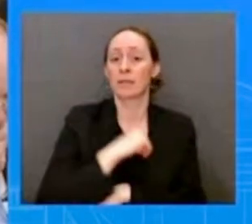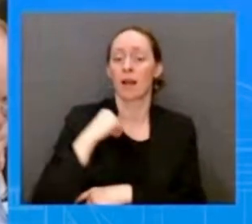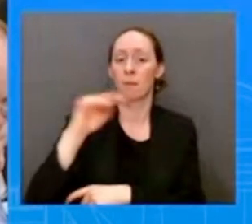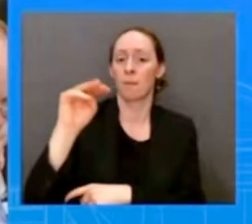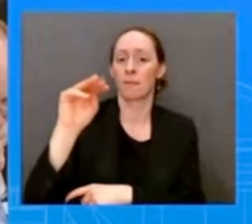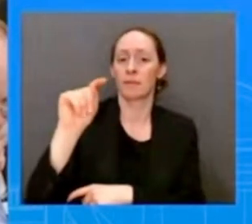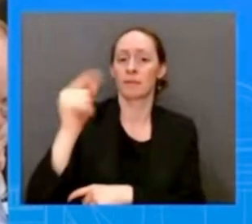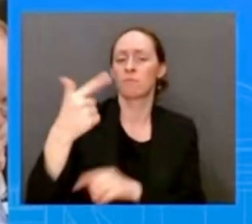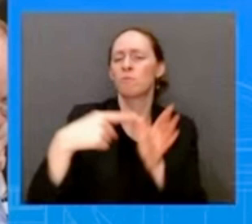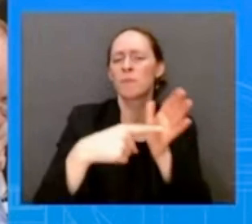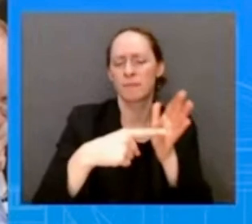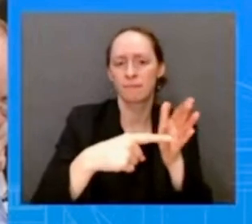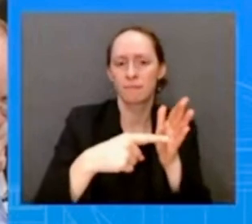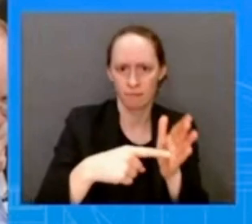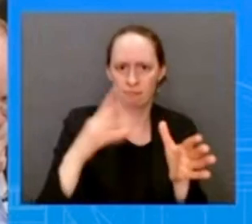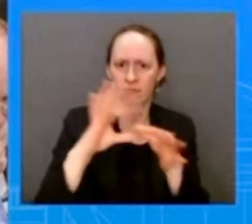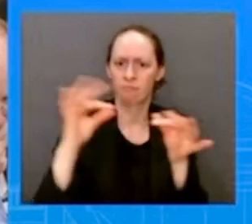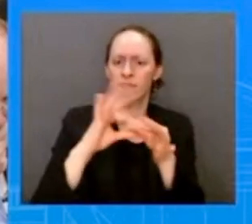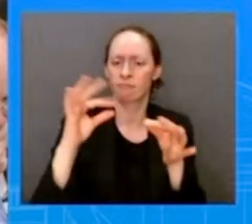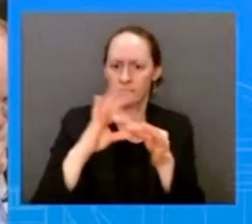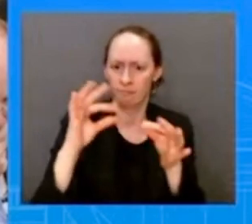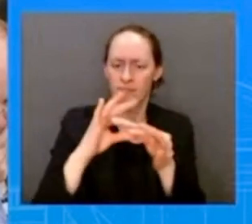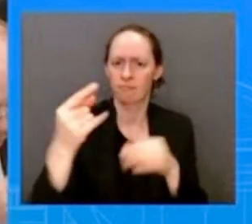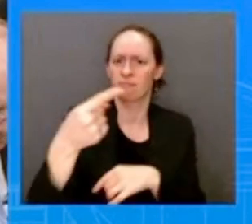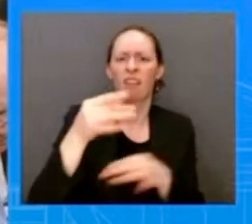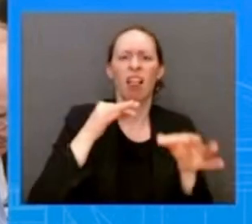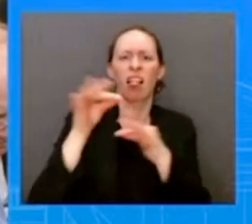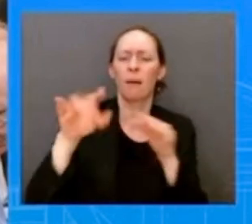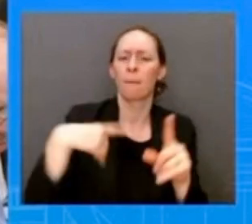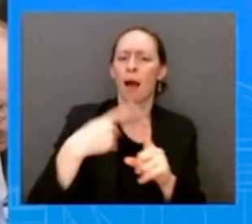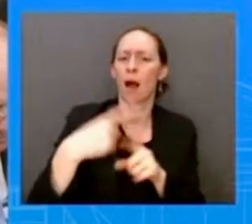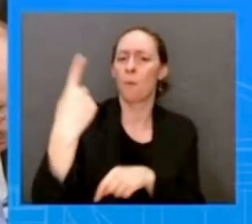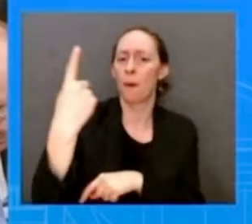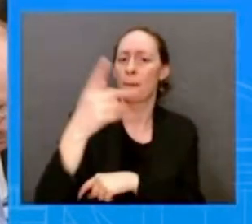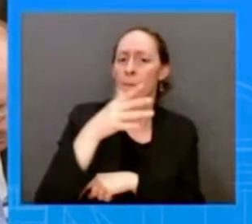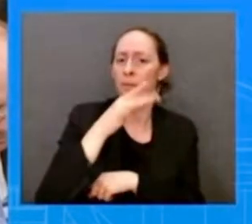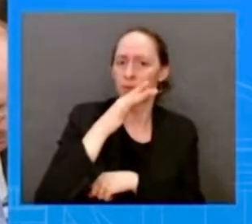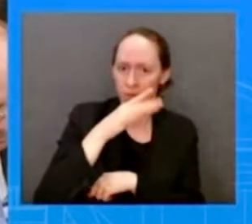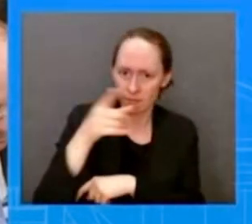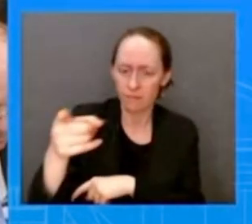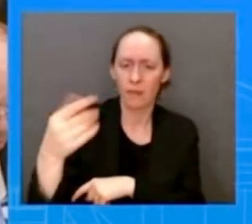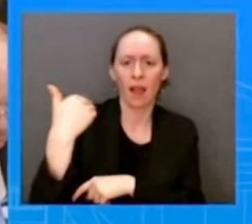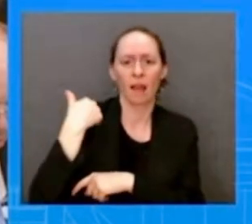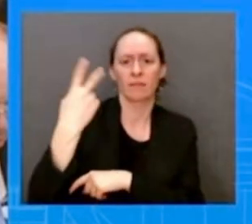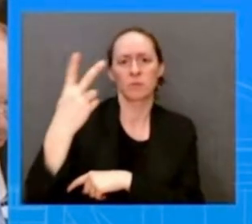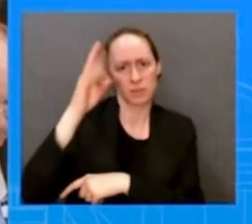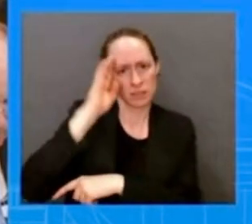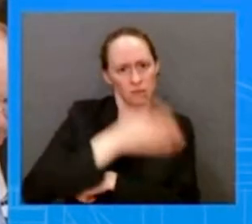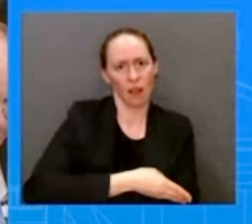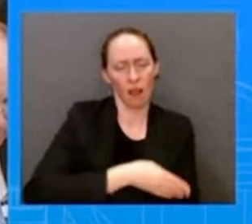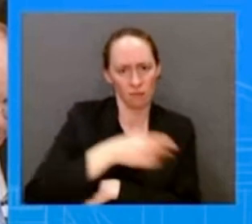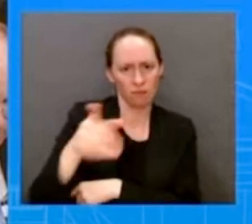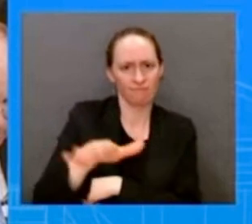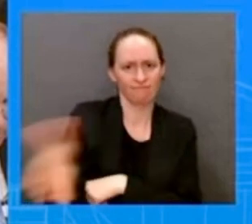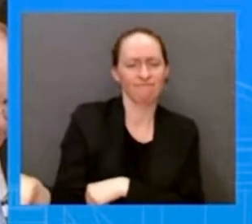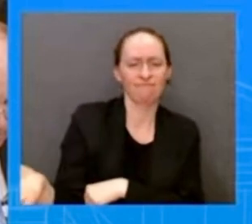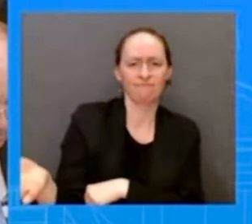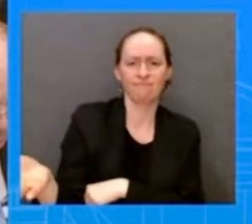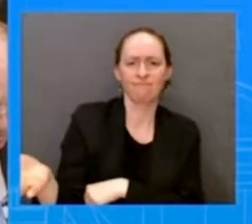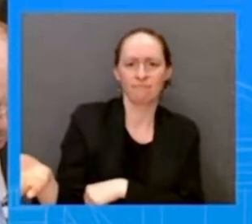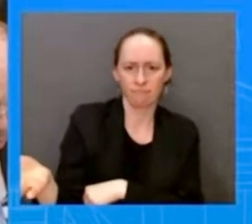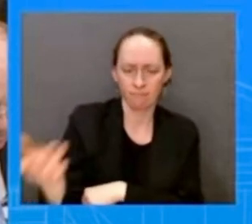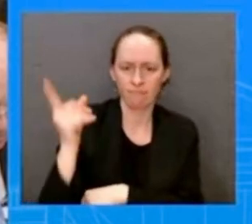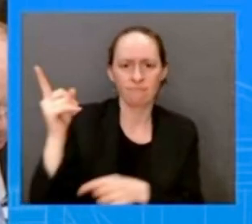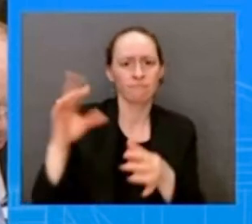said the interesting thing is that the fentanyl they took came during the last administration, and then he seemed to laugh. The mother's demanding